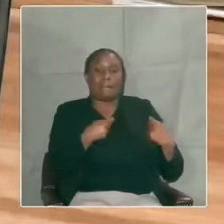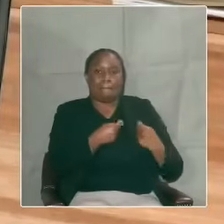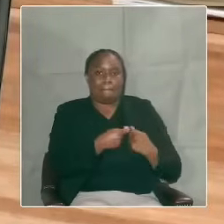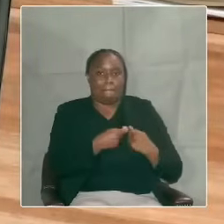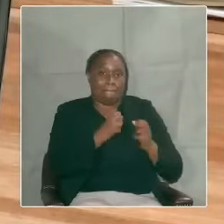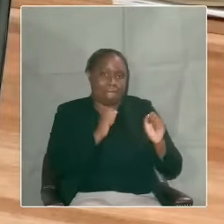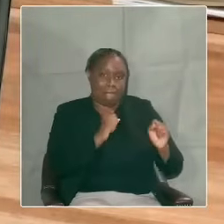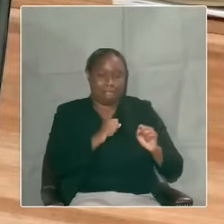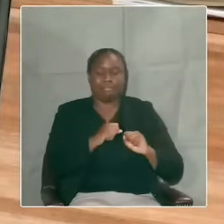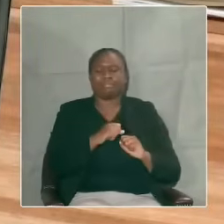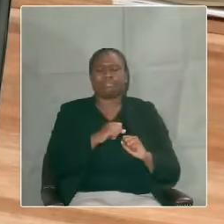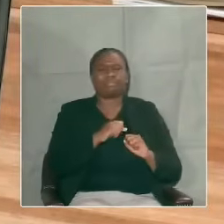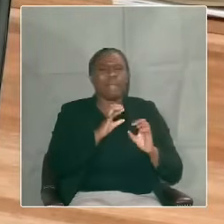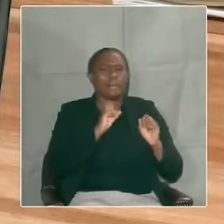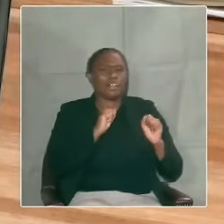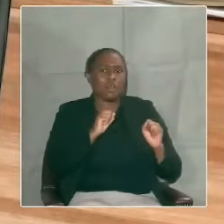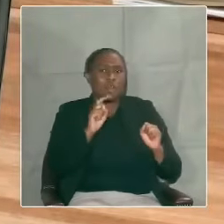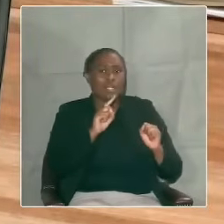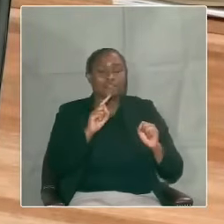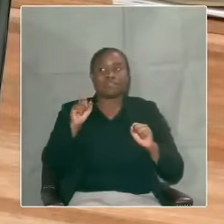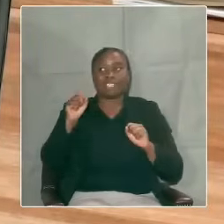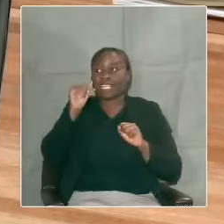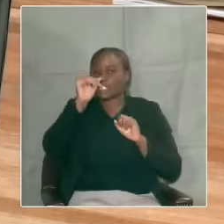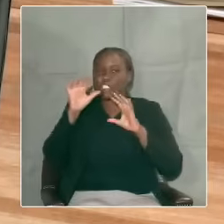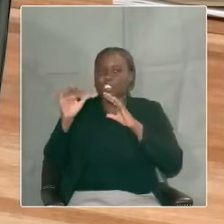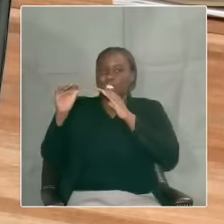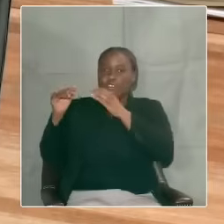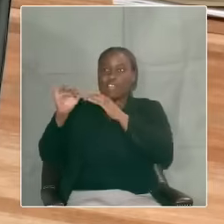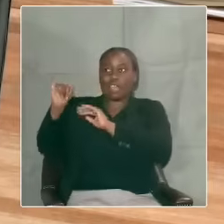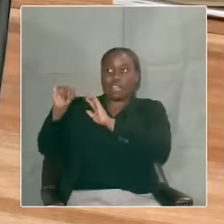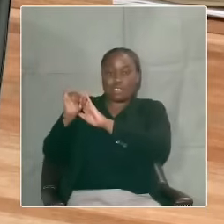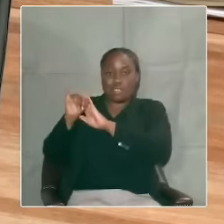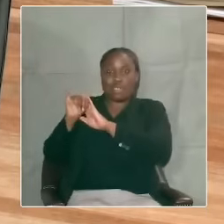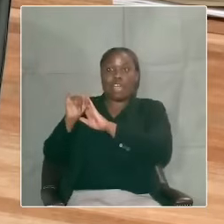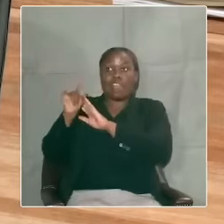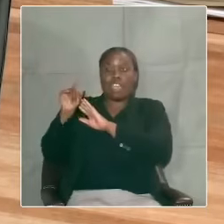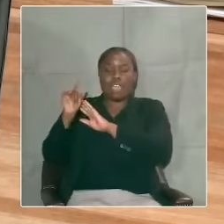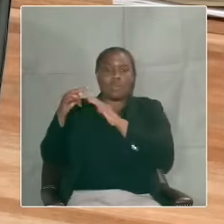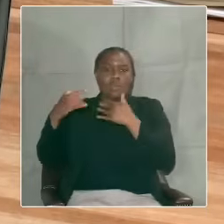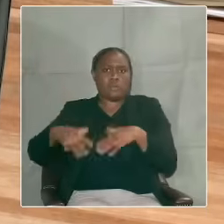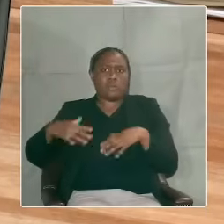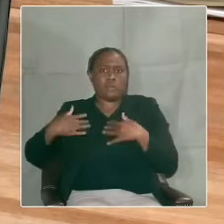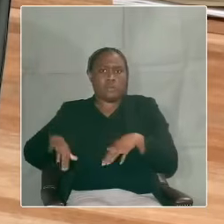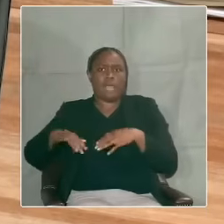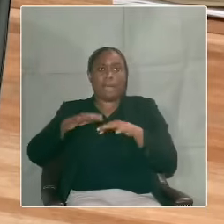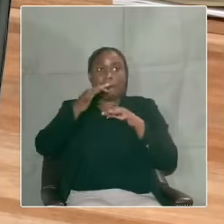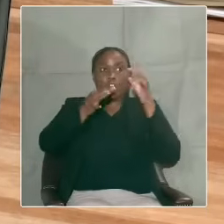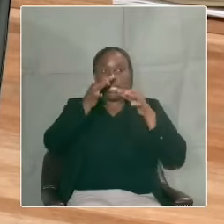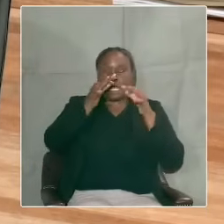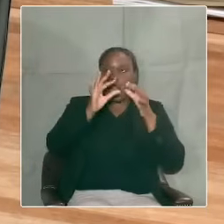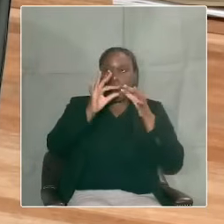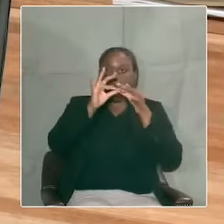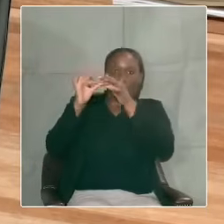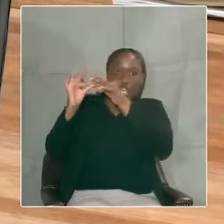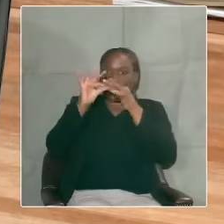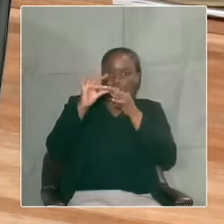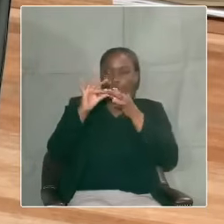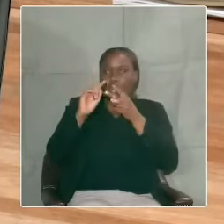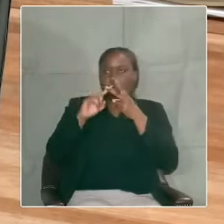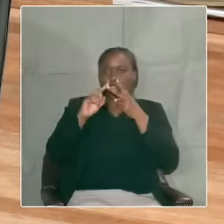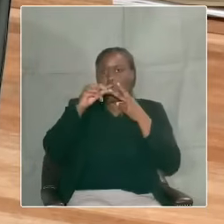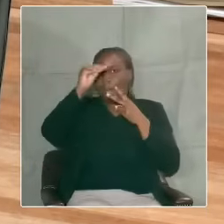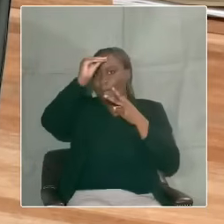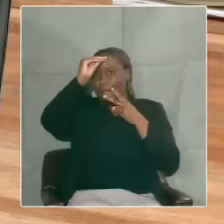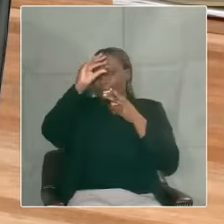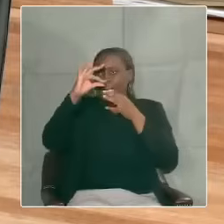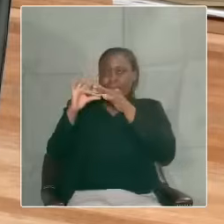included an identified syndicate with significant influence and or connections politically and or within law